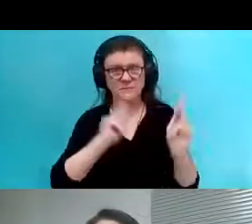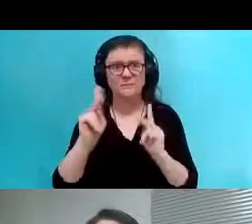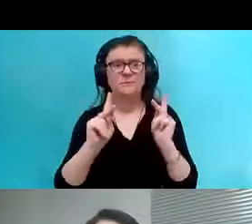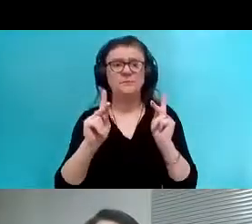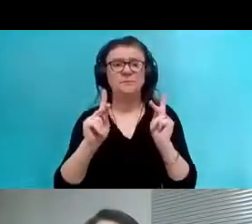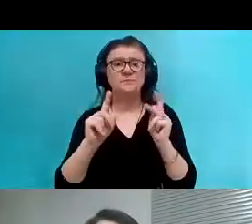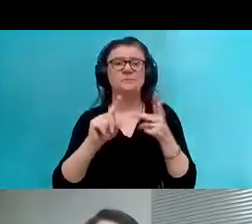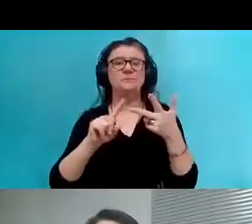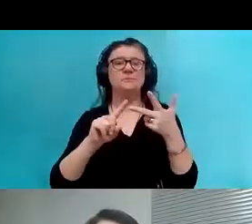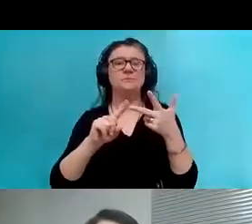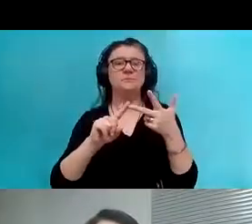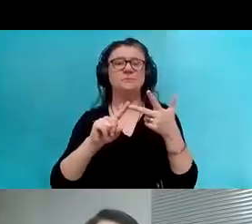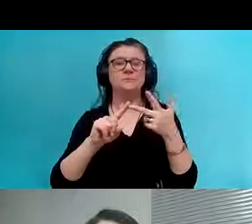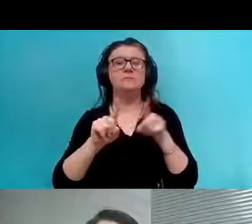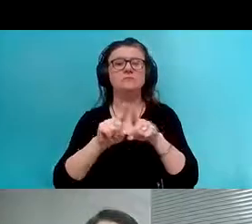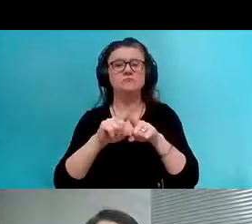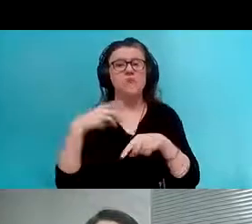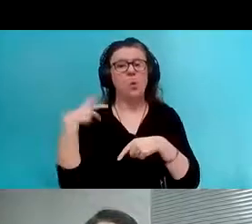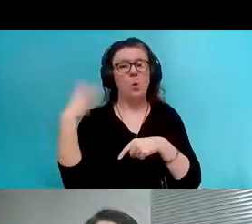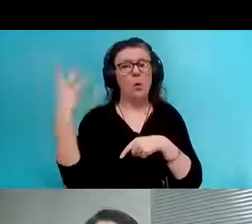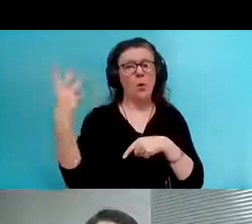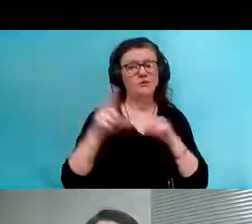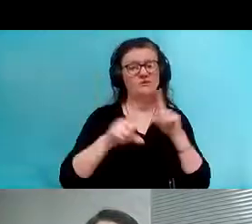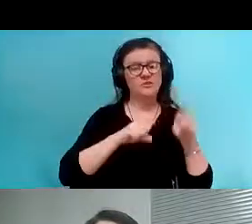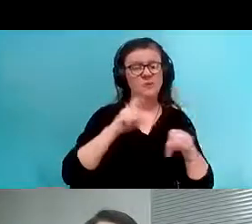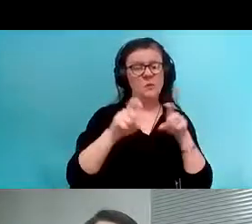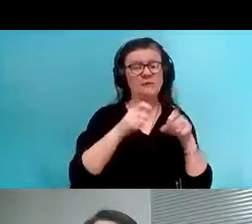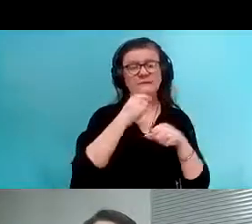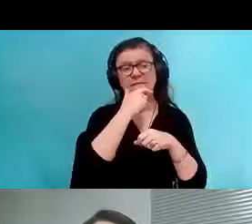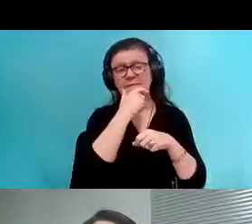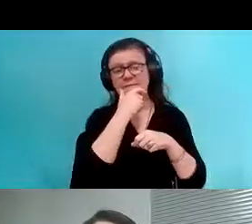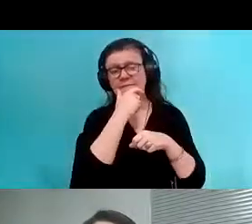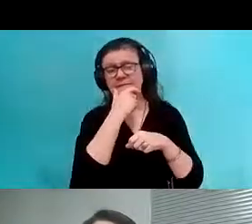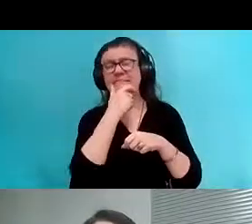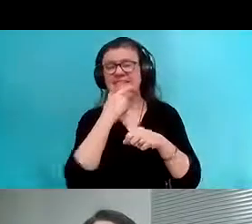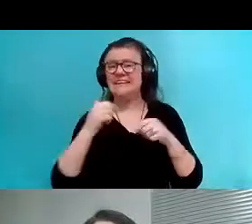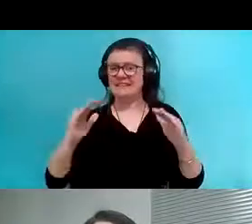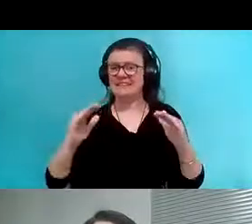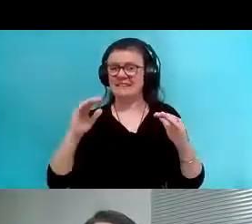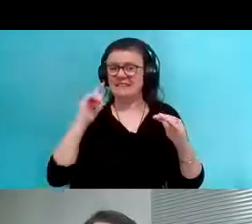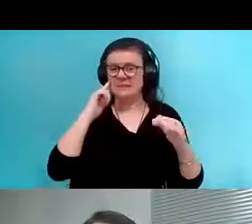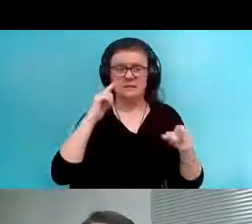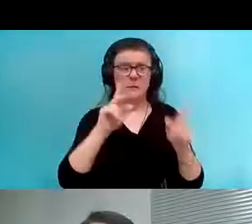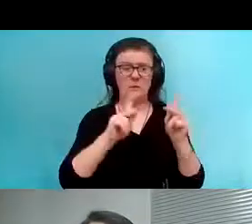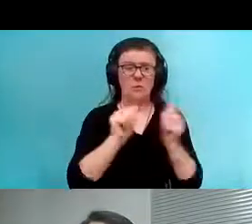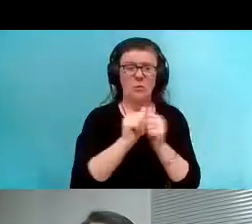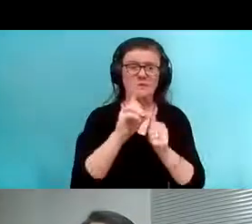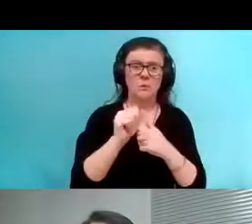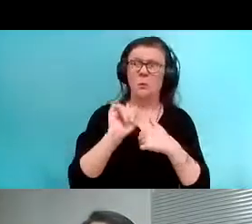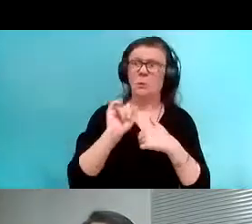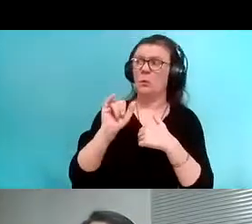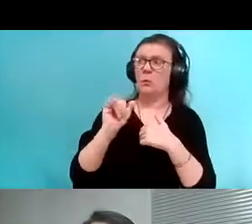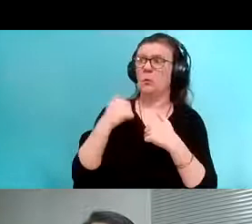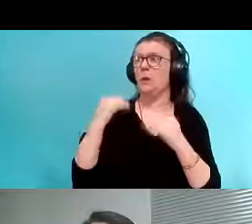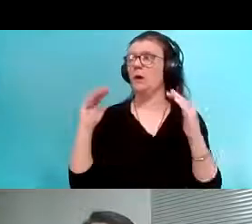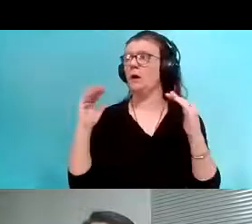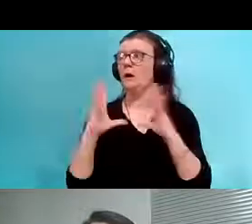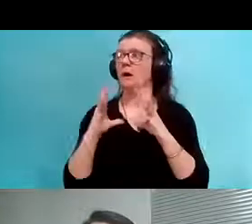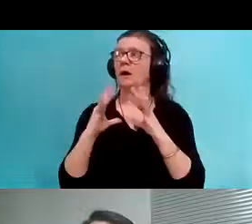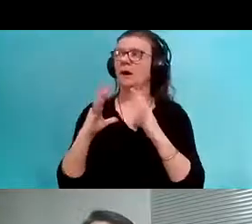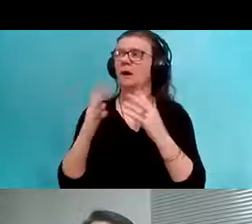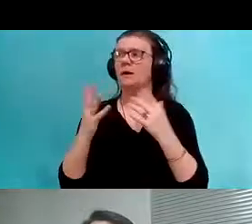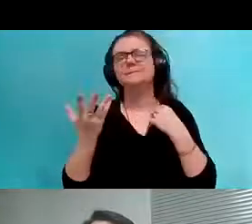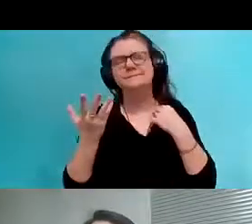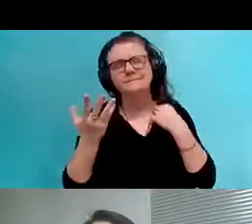Asking the Washington Group questions may raise unnecessary expectations at the beneficiaries level and sometimes at the staff level as